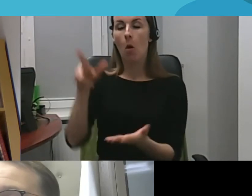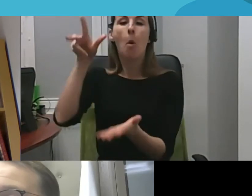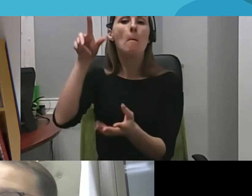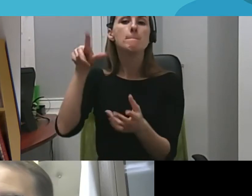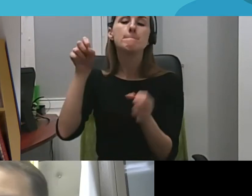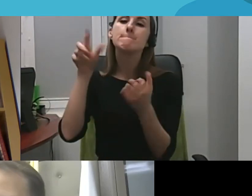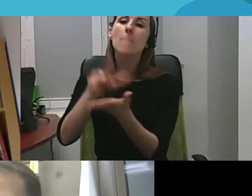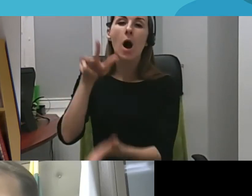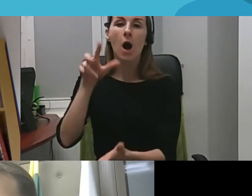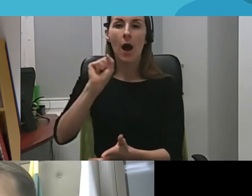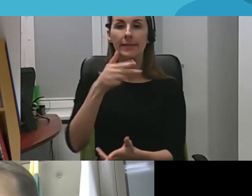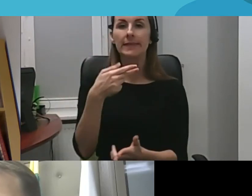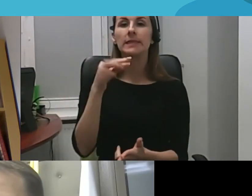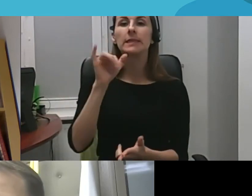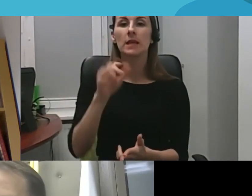unconstitutional or